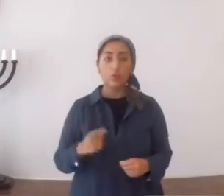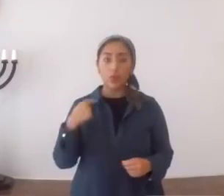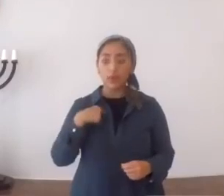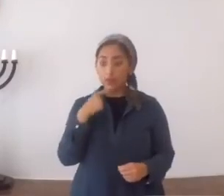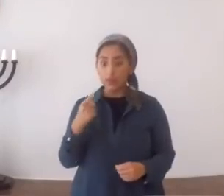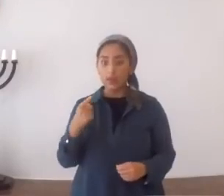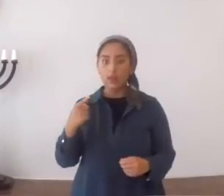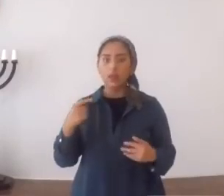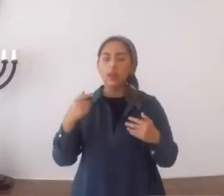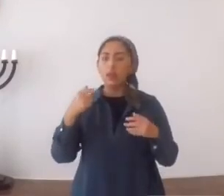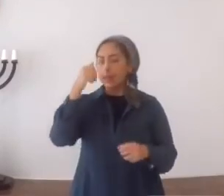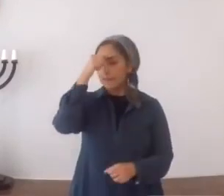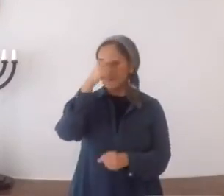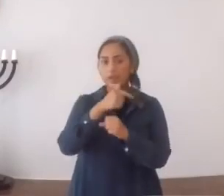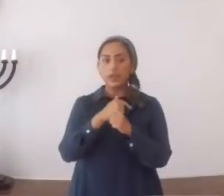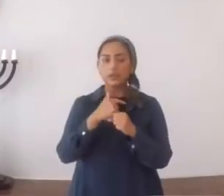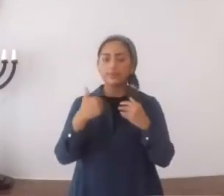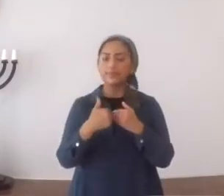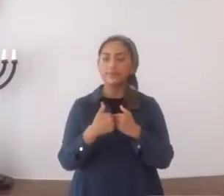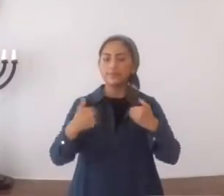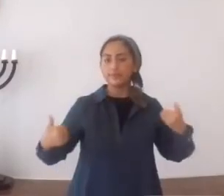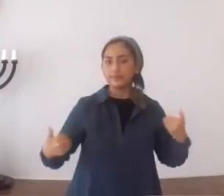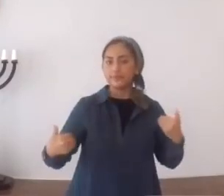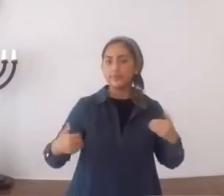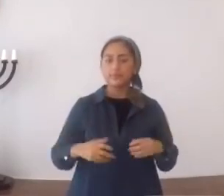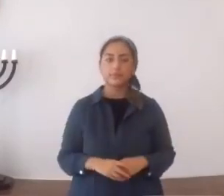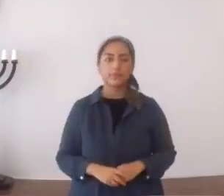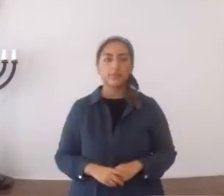Christians hay like que that. llamarlos hermanos separados. We have to